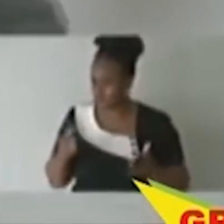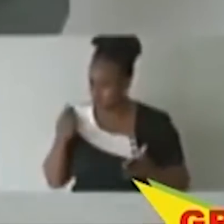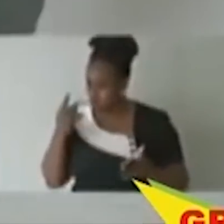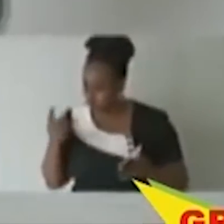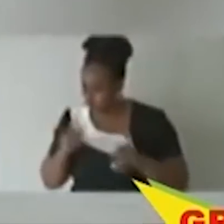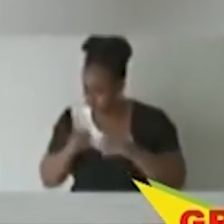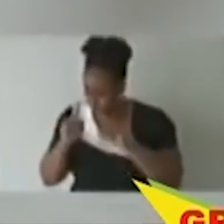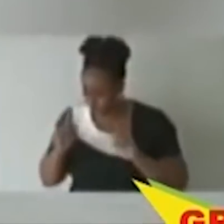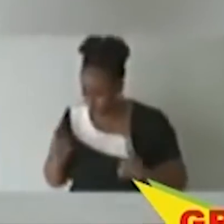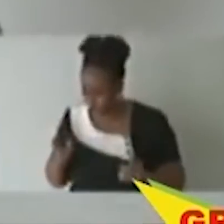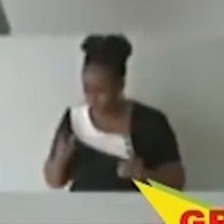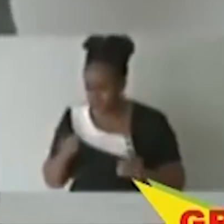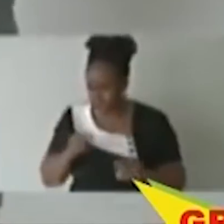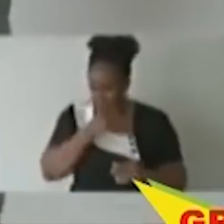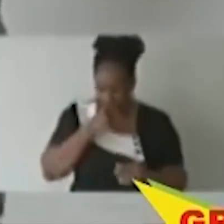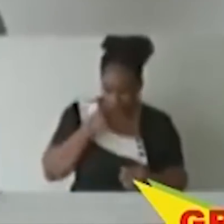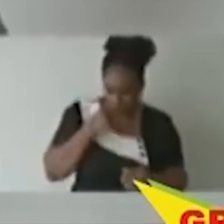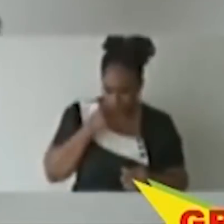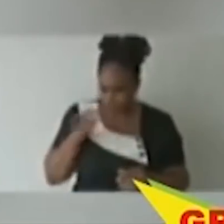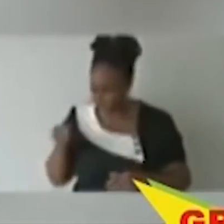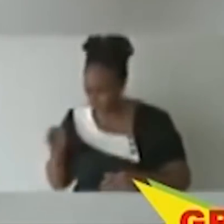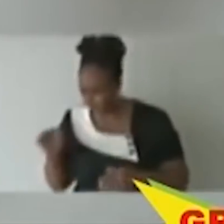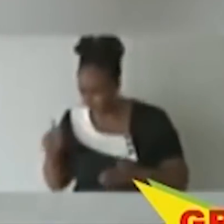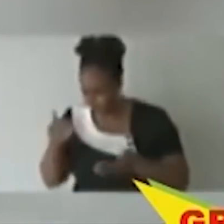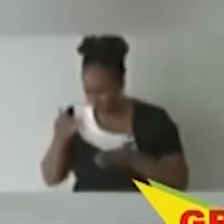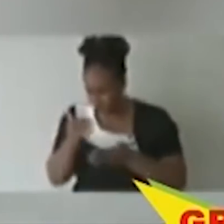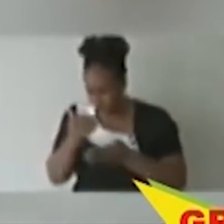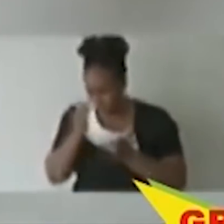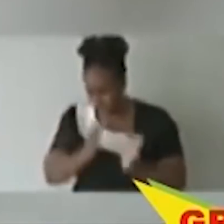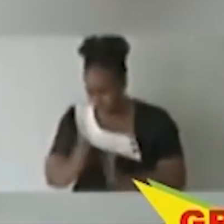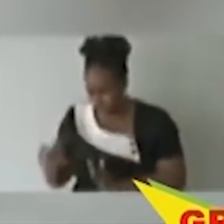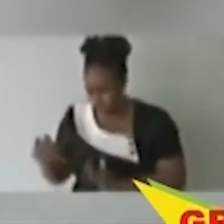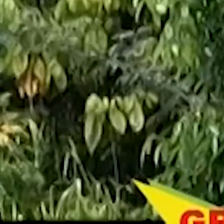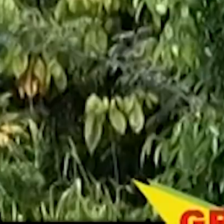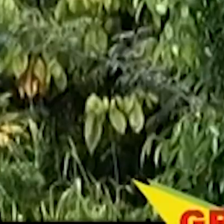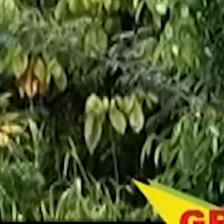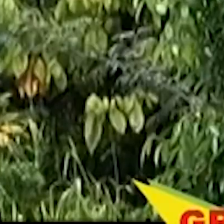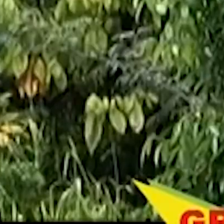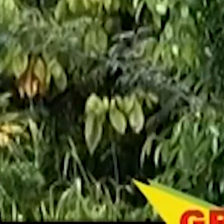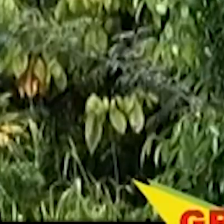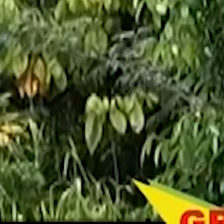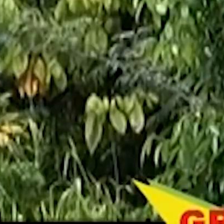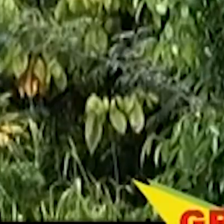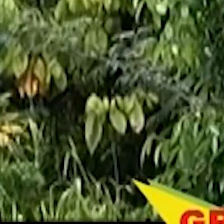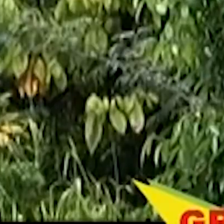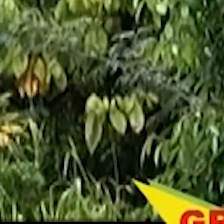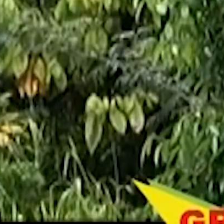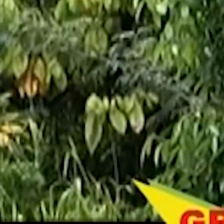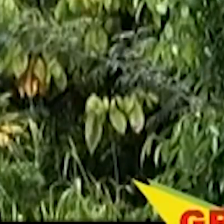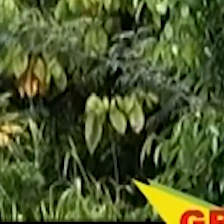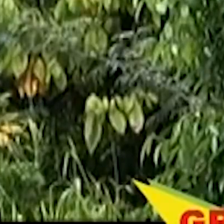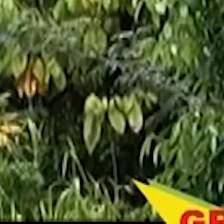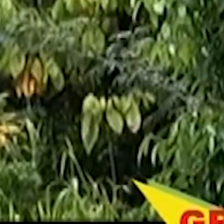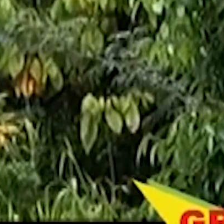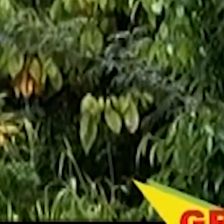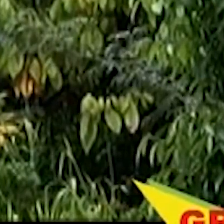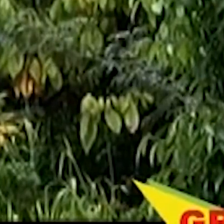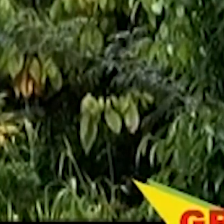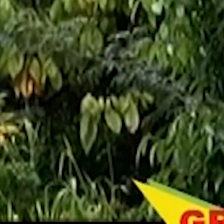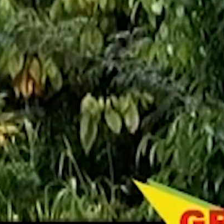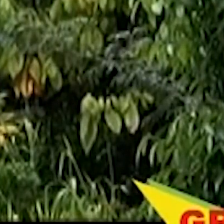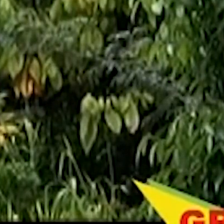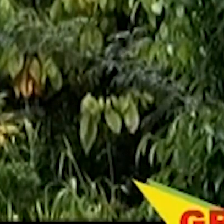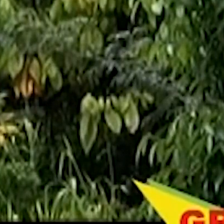plan, I wonder, well, what is the connection? Have they been reading this thing? The senator says the government has